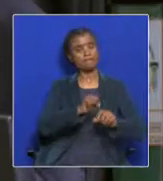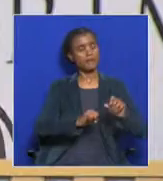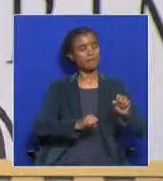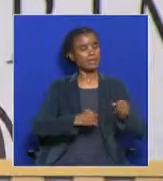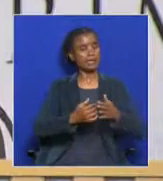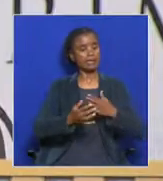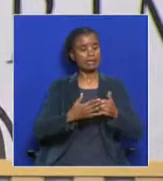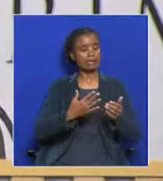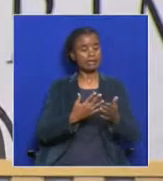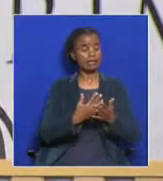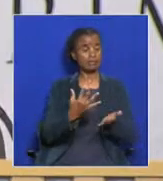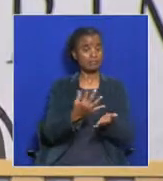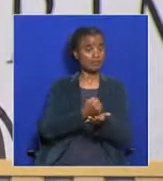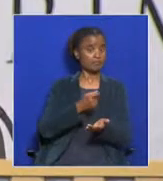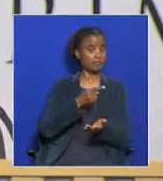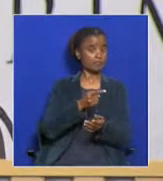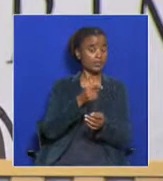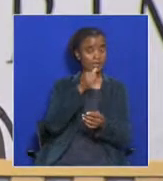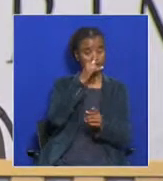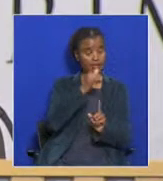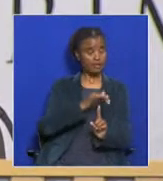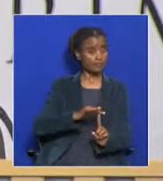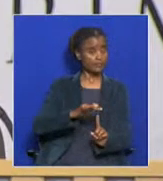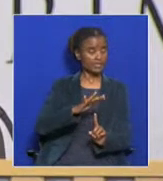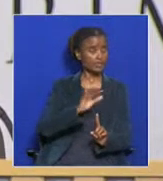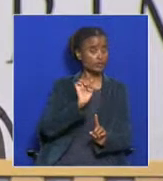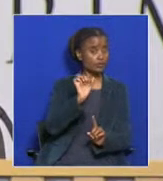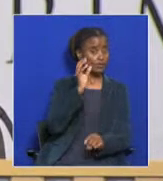scene? In your experience?